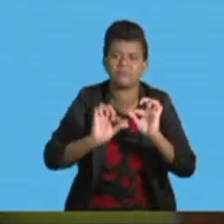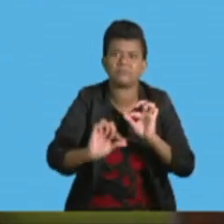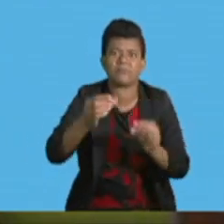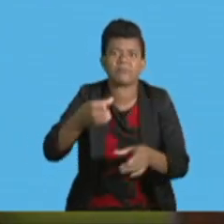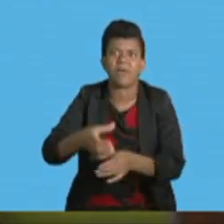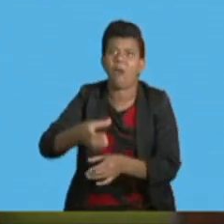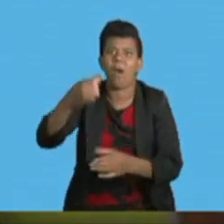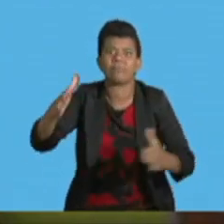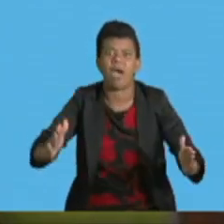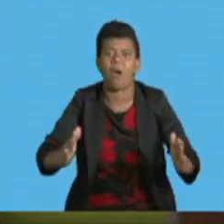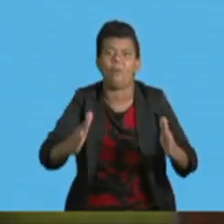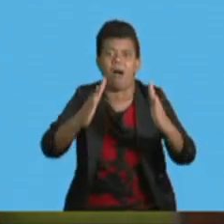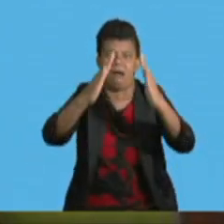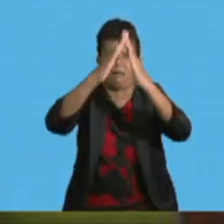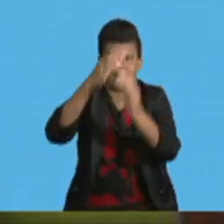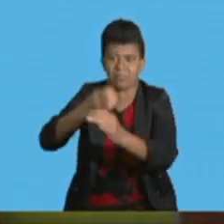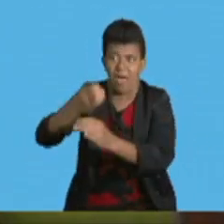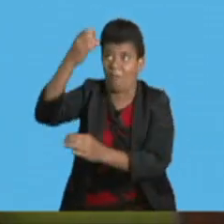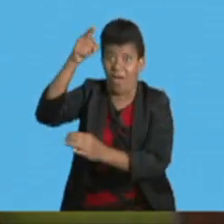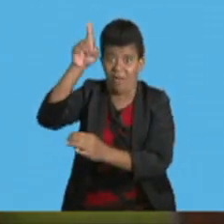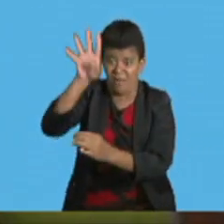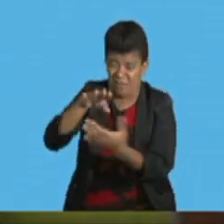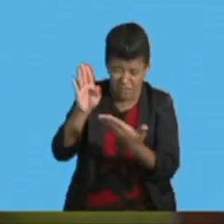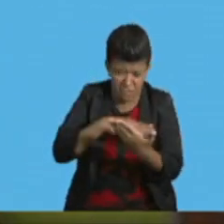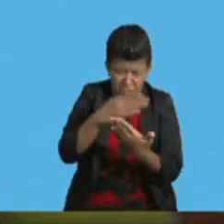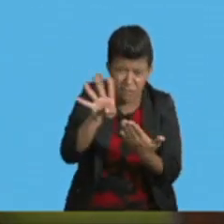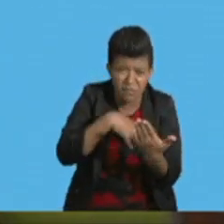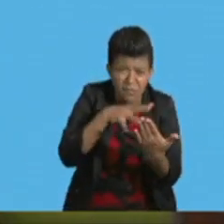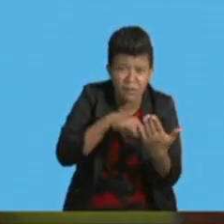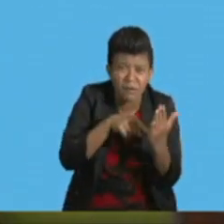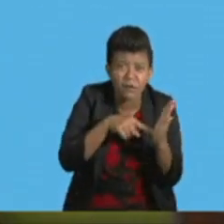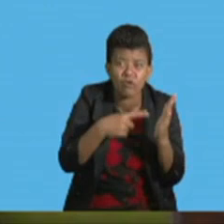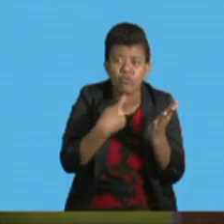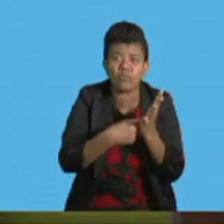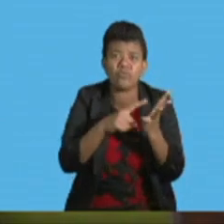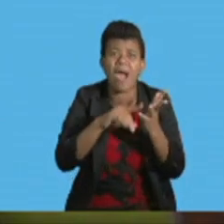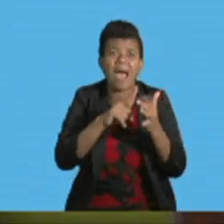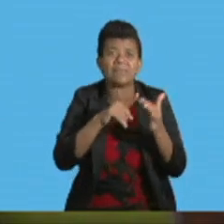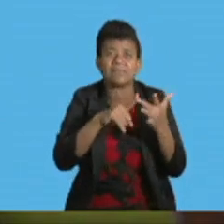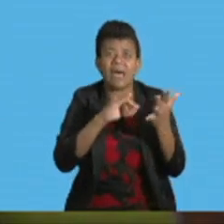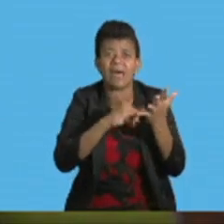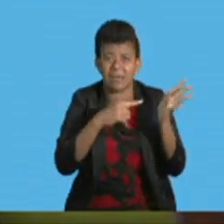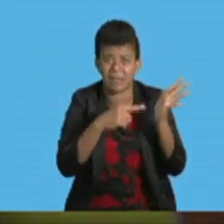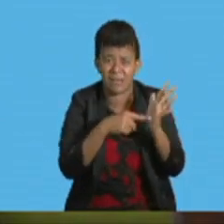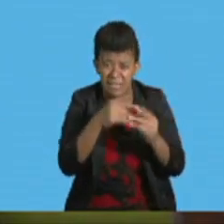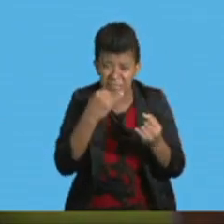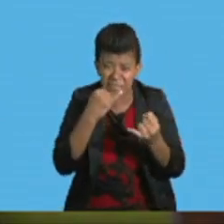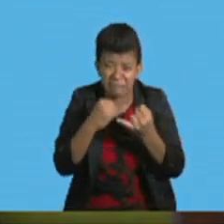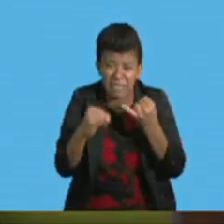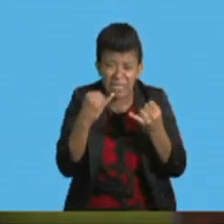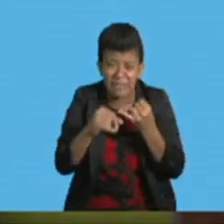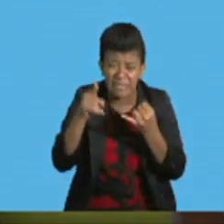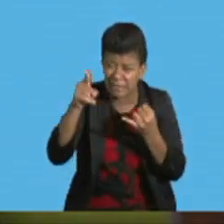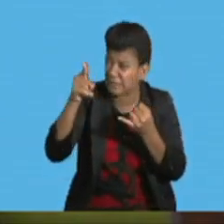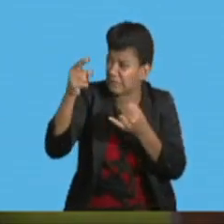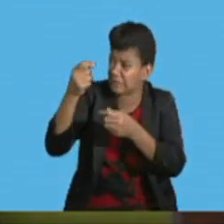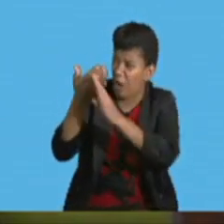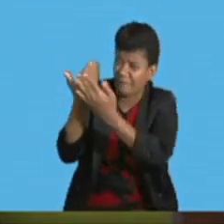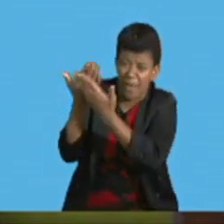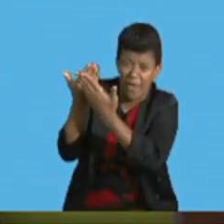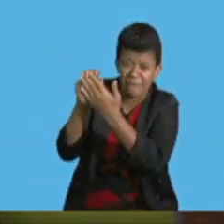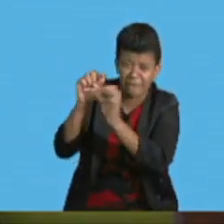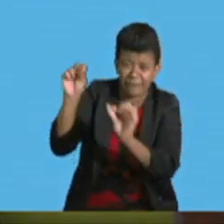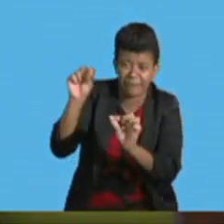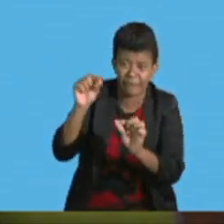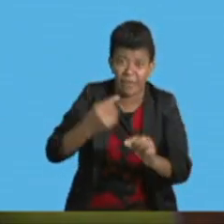of rust and painting, to name a few. EFL will invest an additional $14 million to